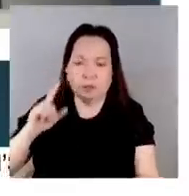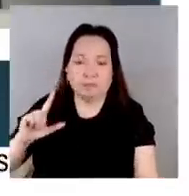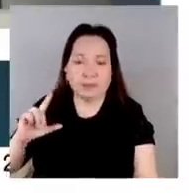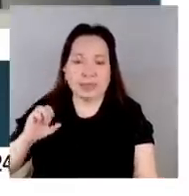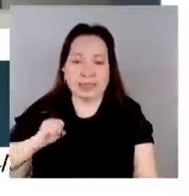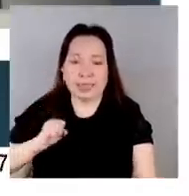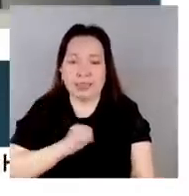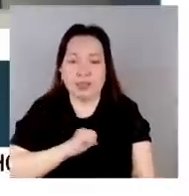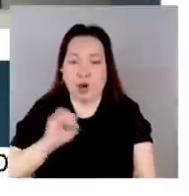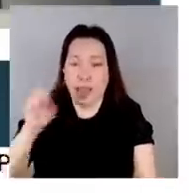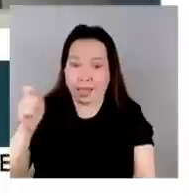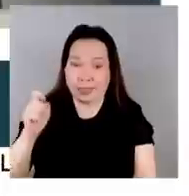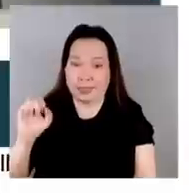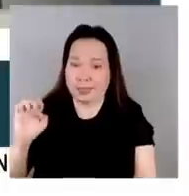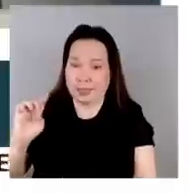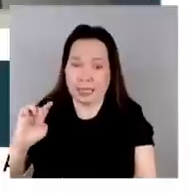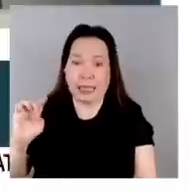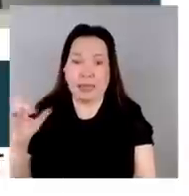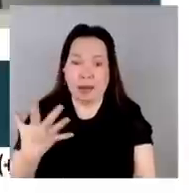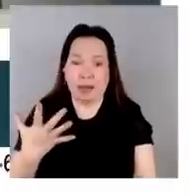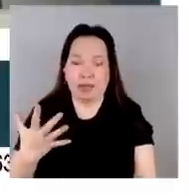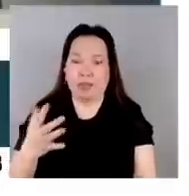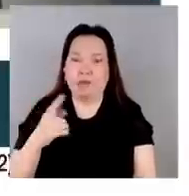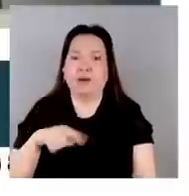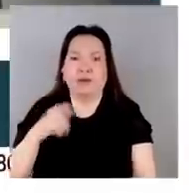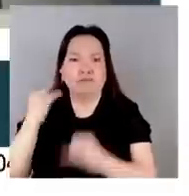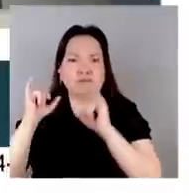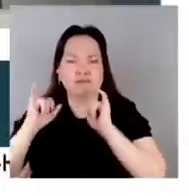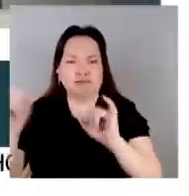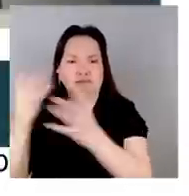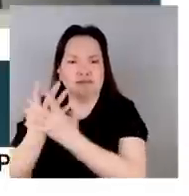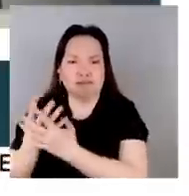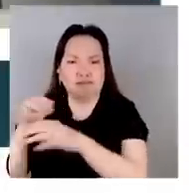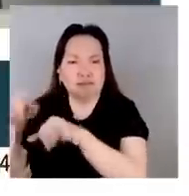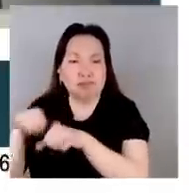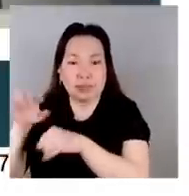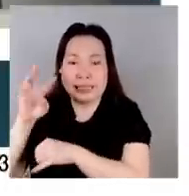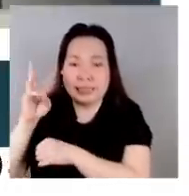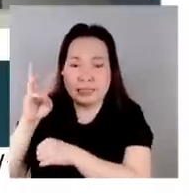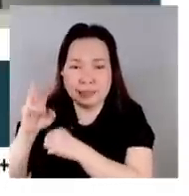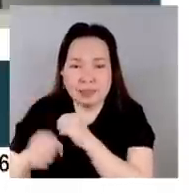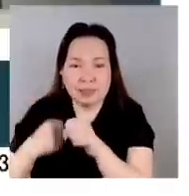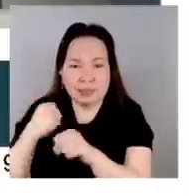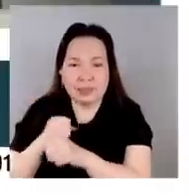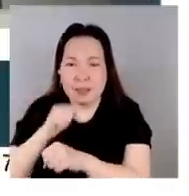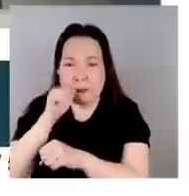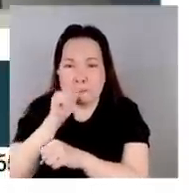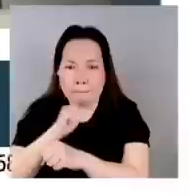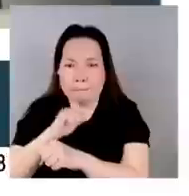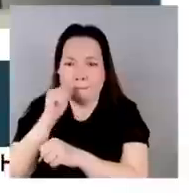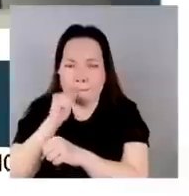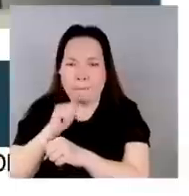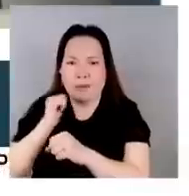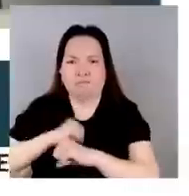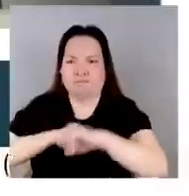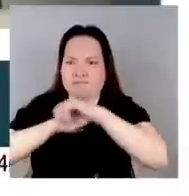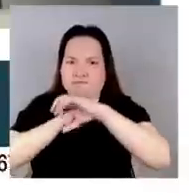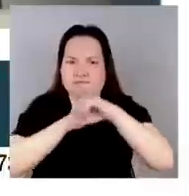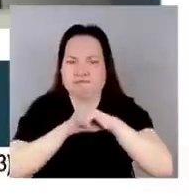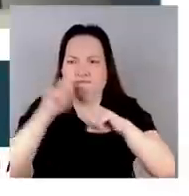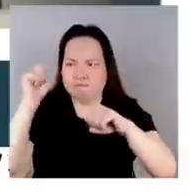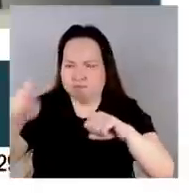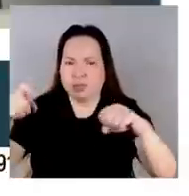how, despite the fact that she's in detention right now for 6 years, she continues to advocate strongly for human